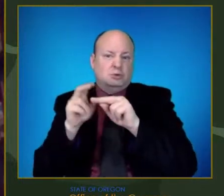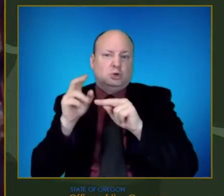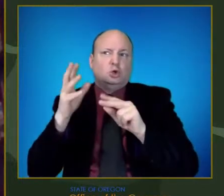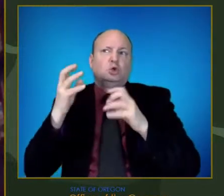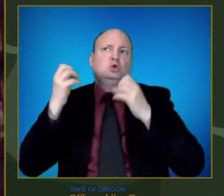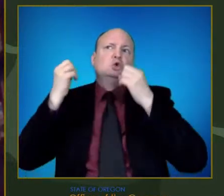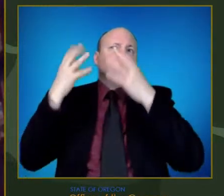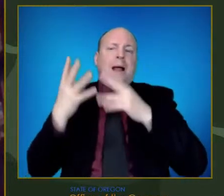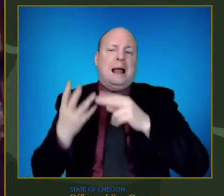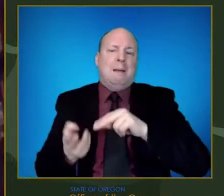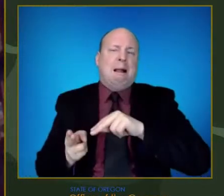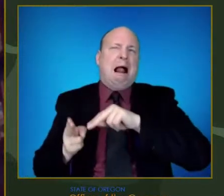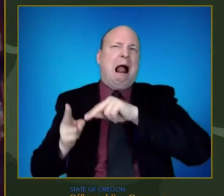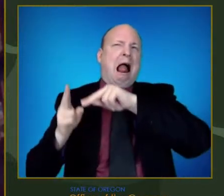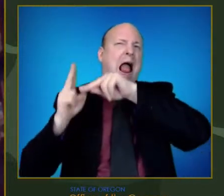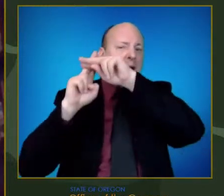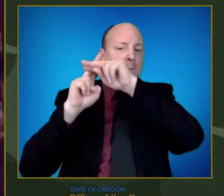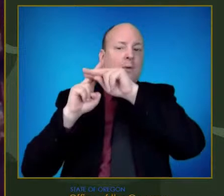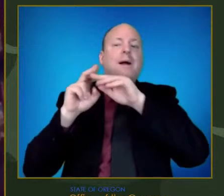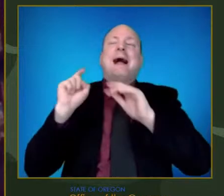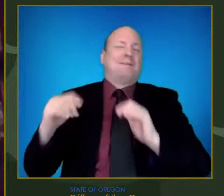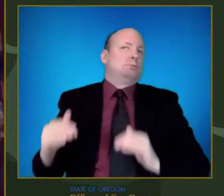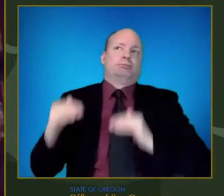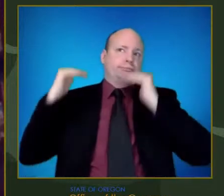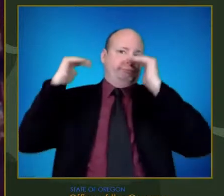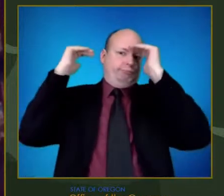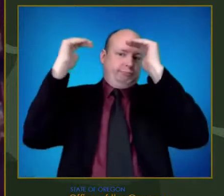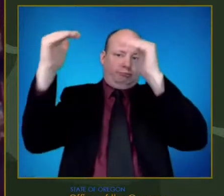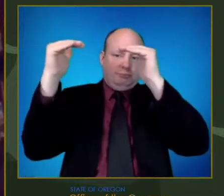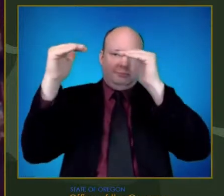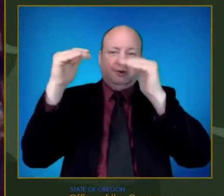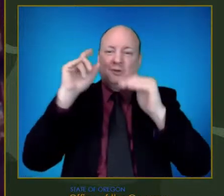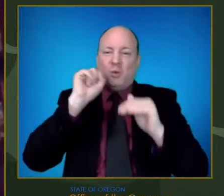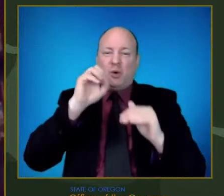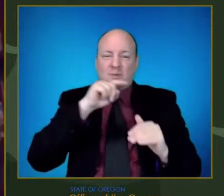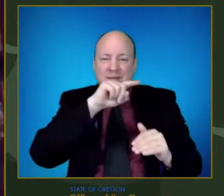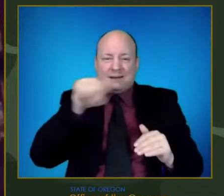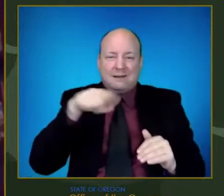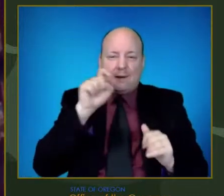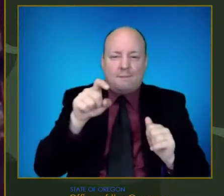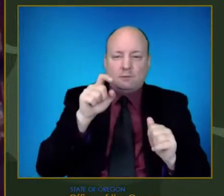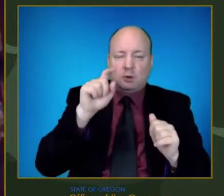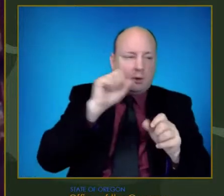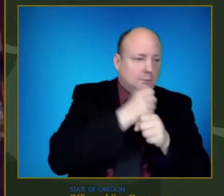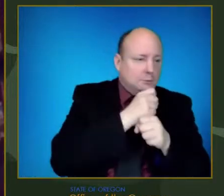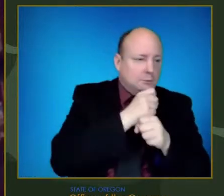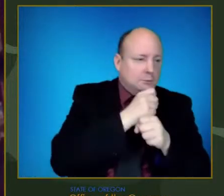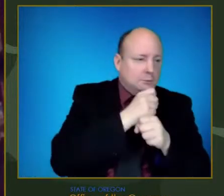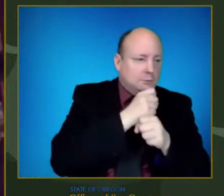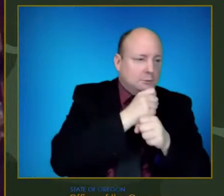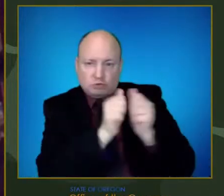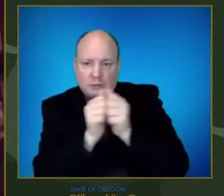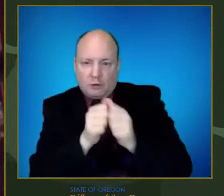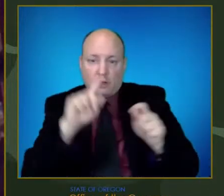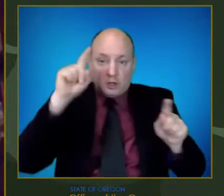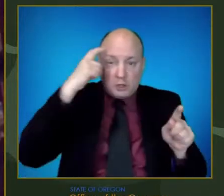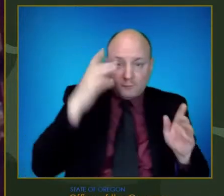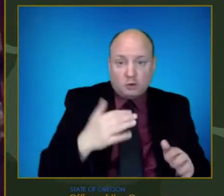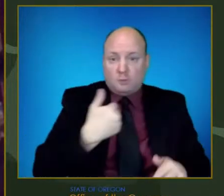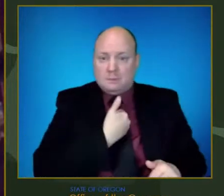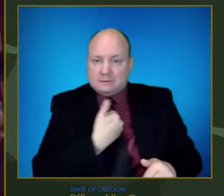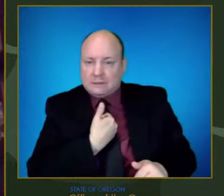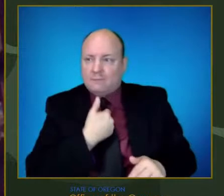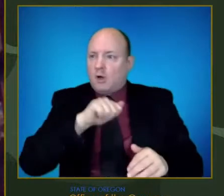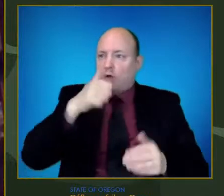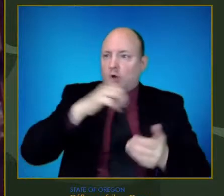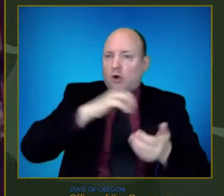data, work with Governor Brown's office, work with our local communities, and share this data and make decisions about limiting the